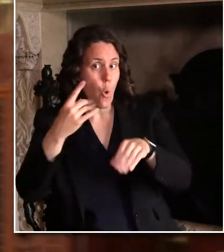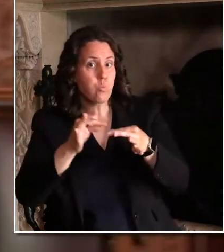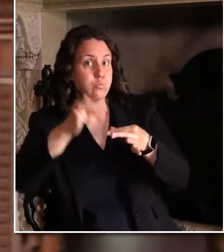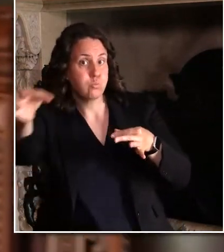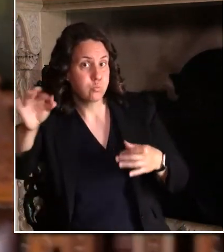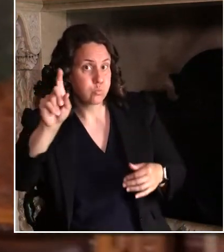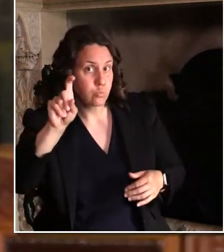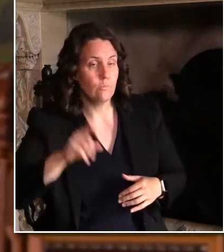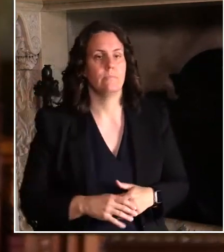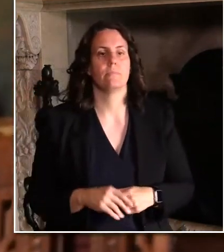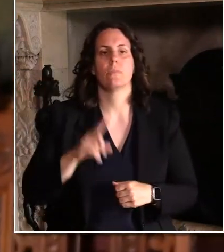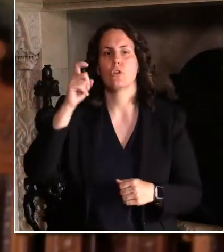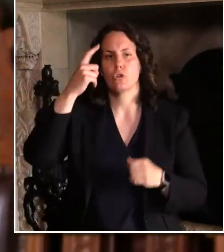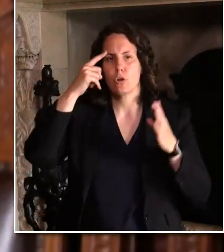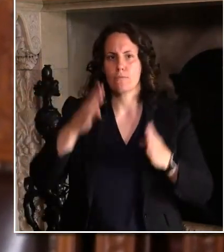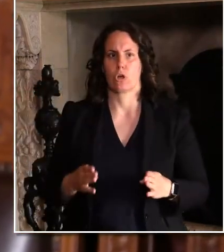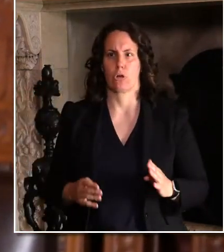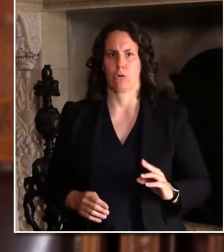question. So,